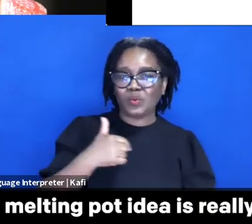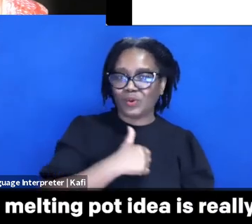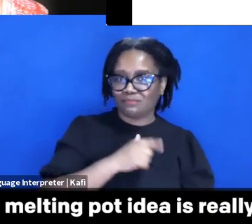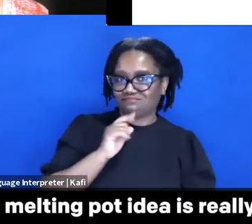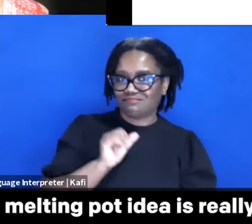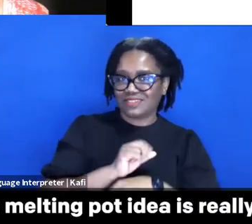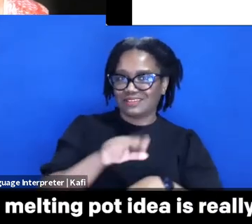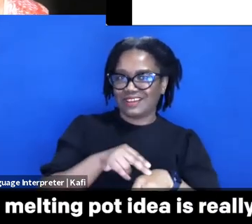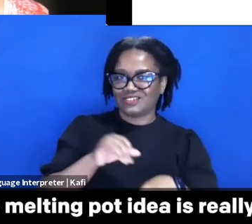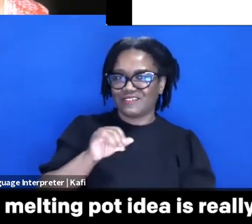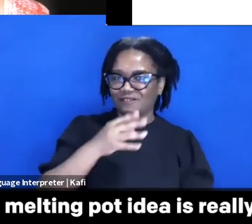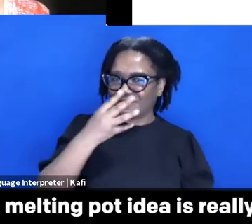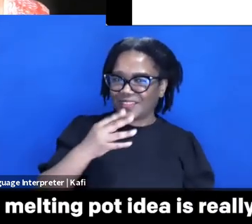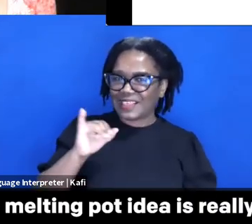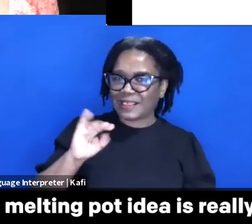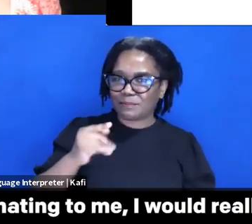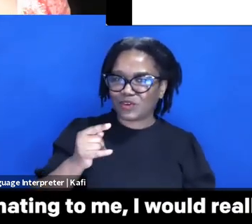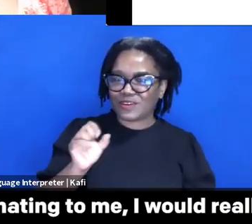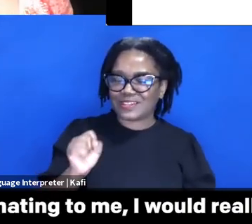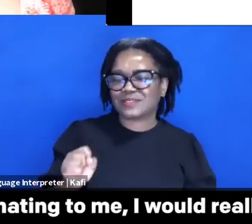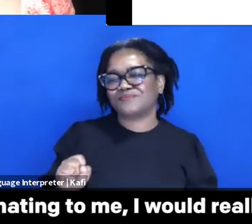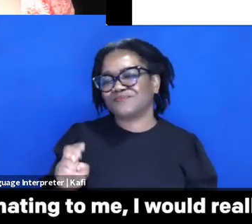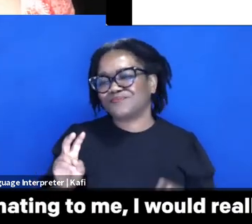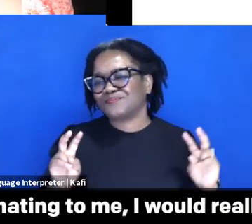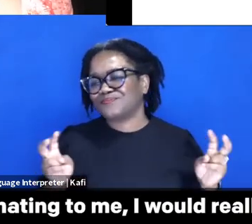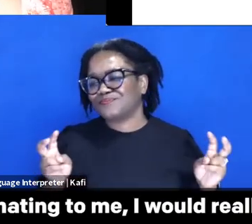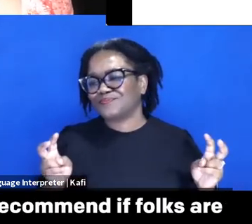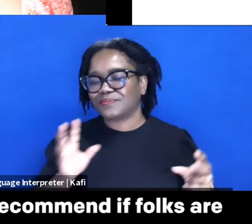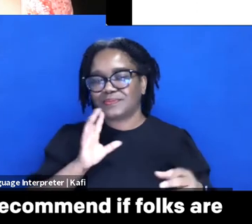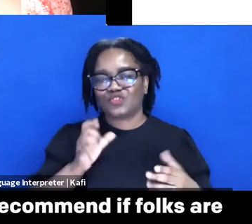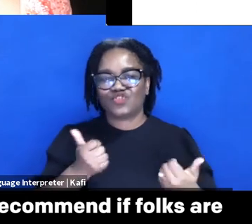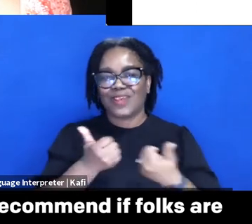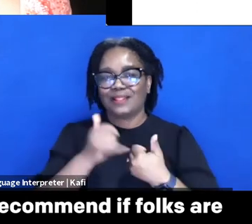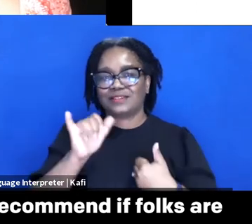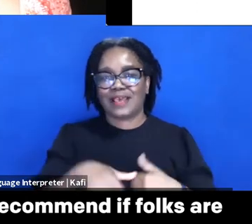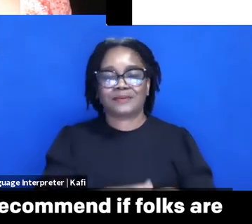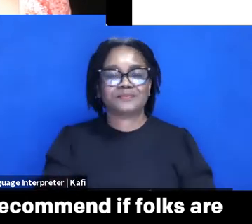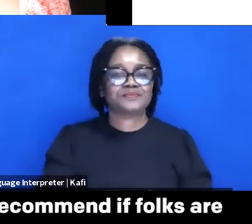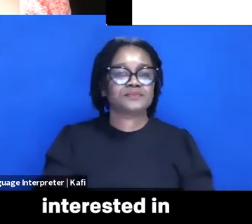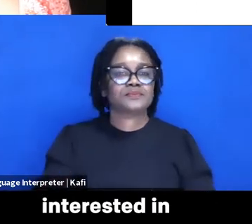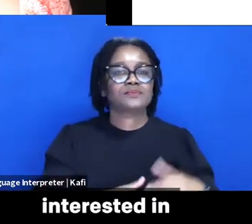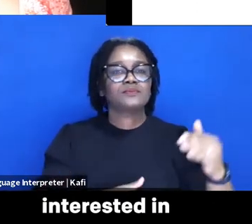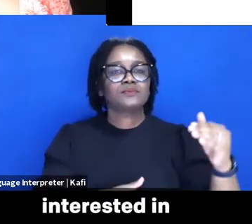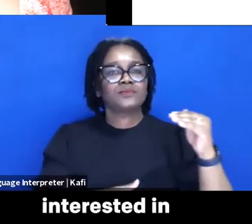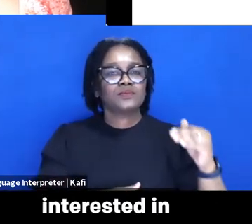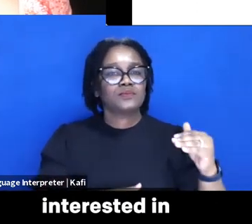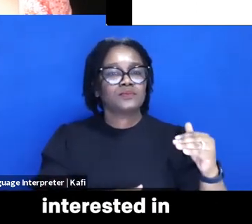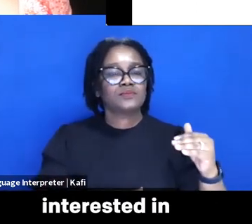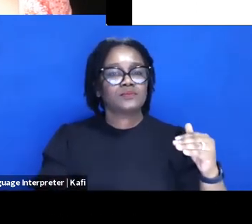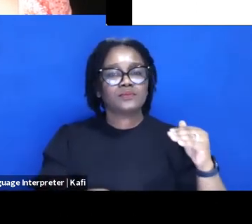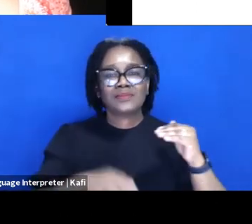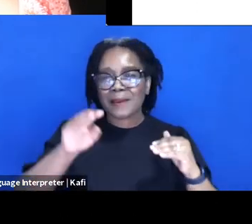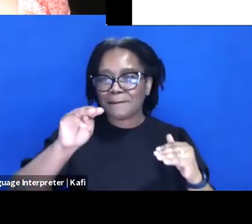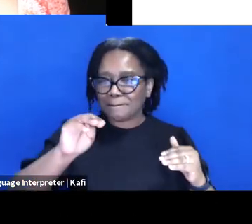This melting pot idea is really fascinating to me. I would really recommend, if folks are interested